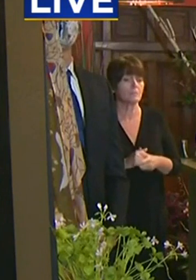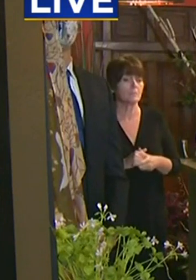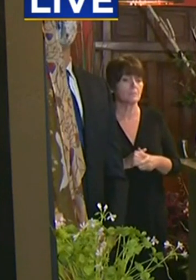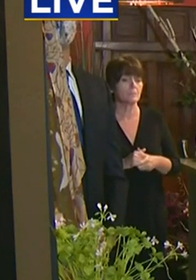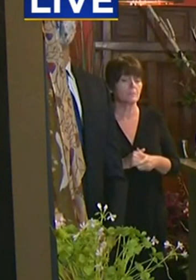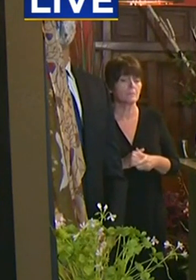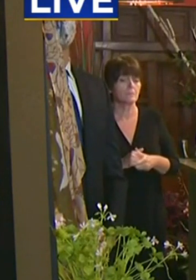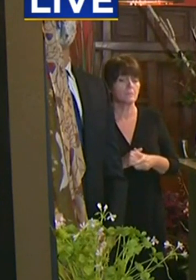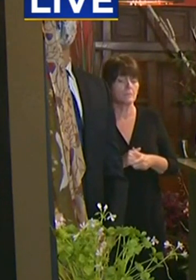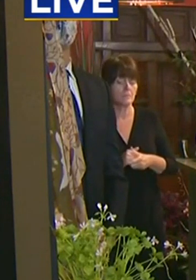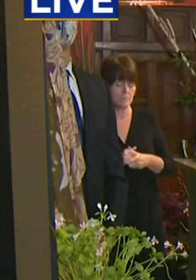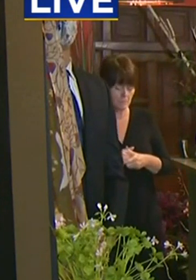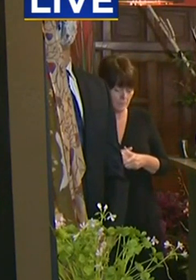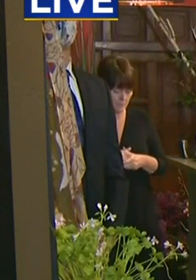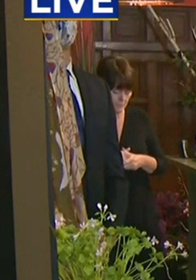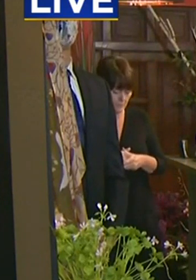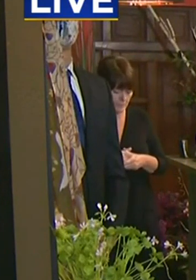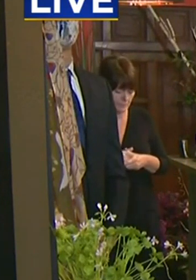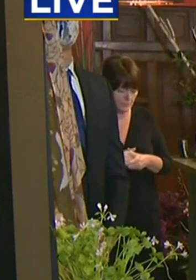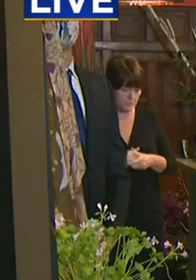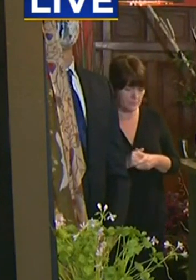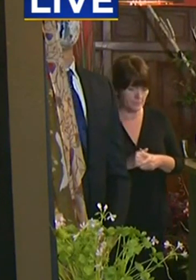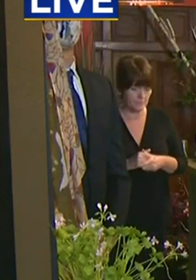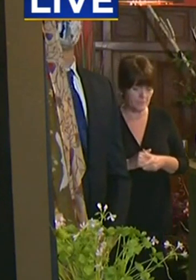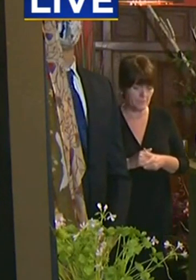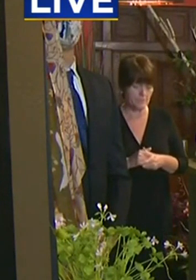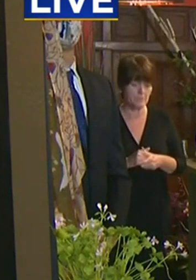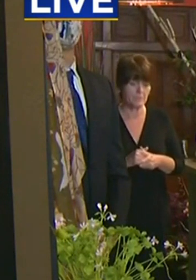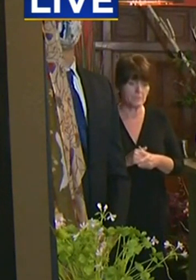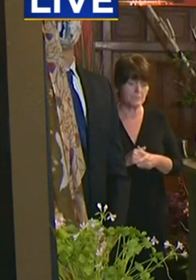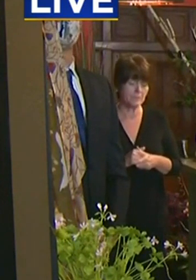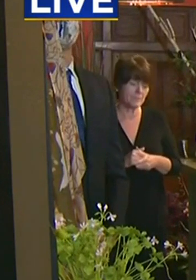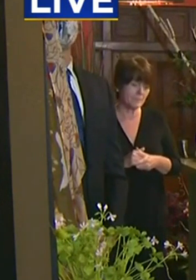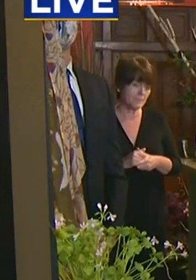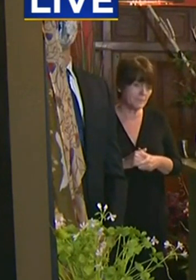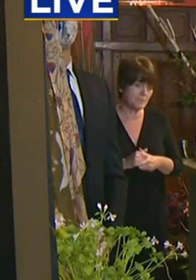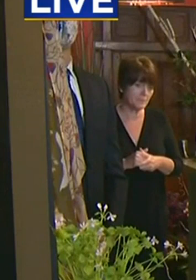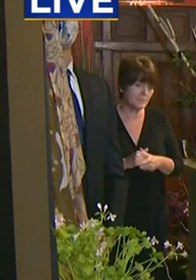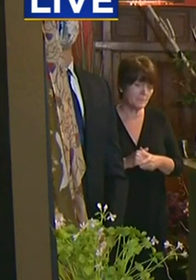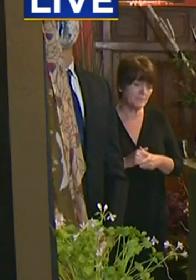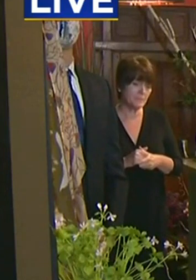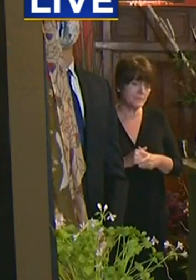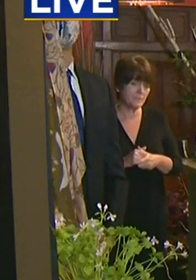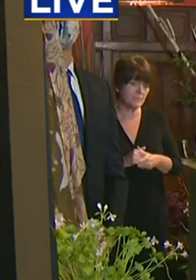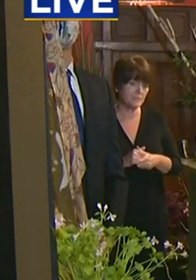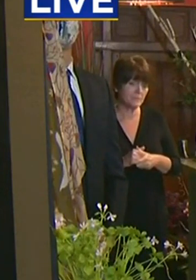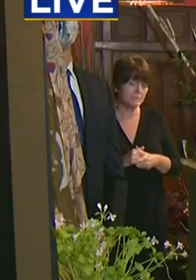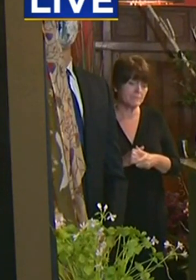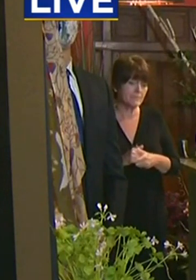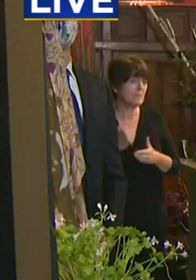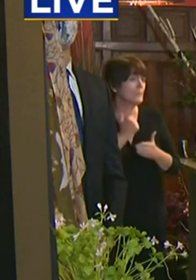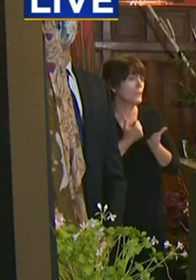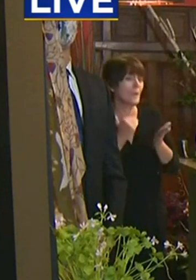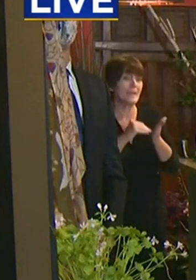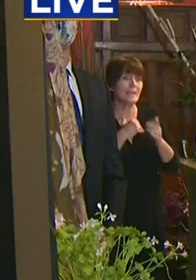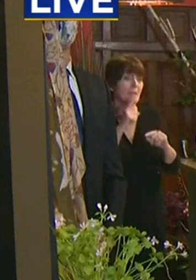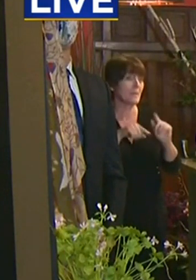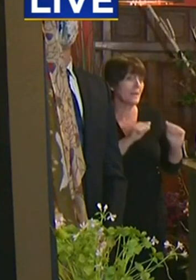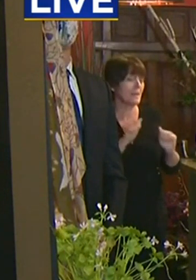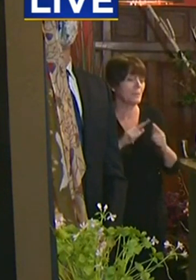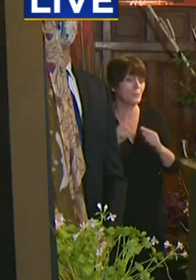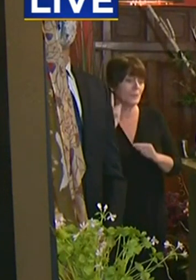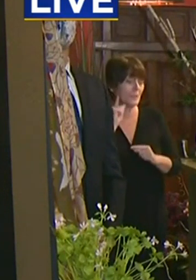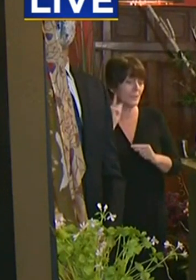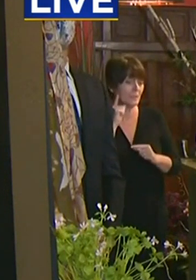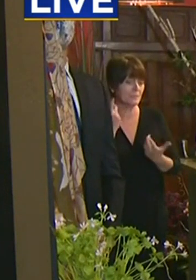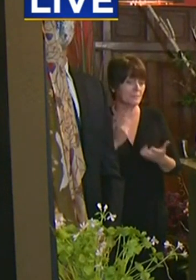a lot of work that remains, but this is a huge first step, sending everybody a ballot, not a vote-by-mail ballot application, but their